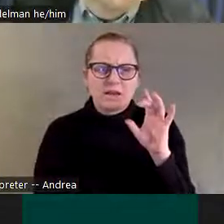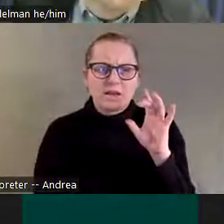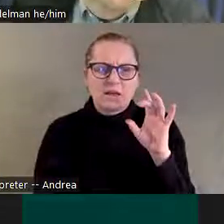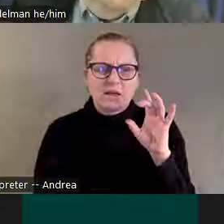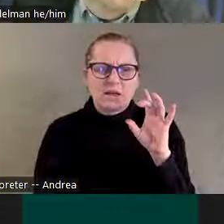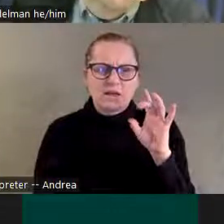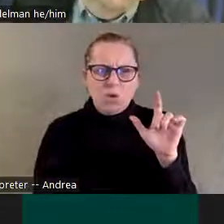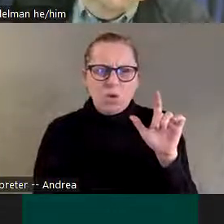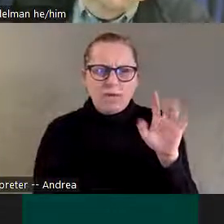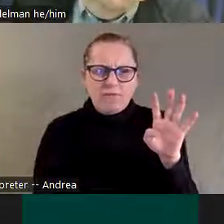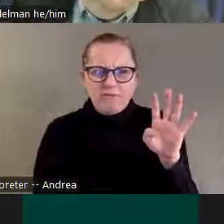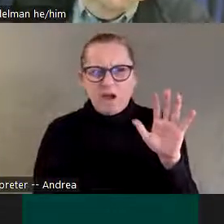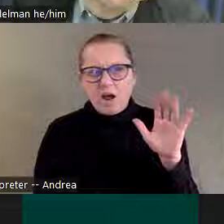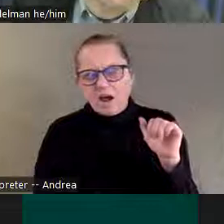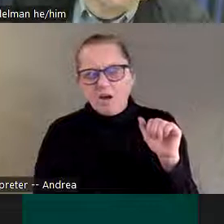8:25-ish.